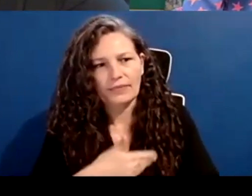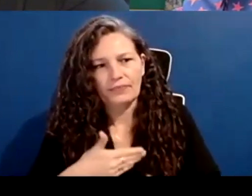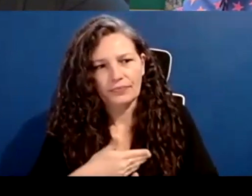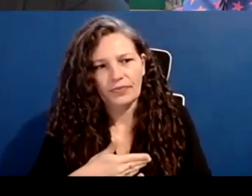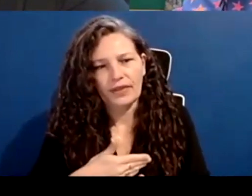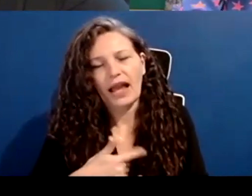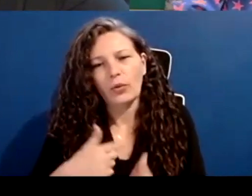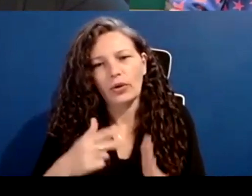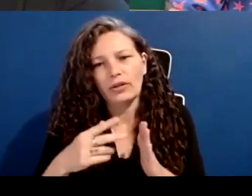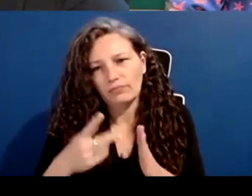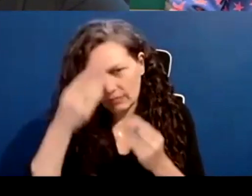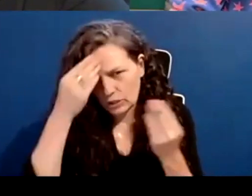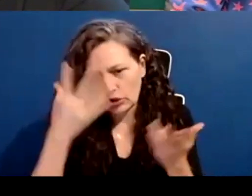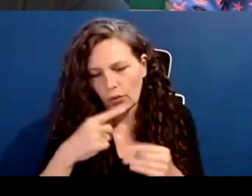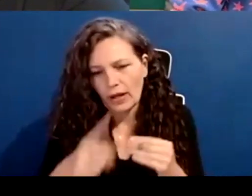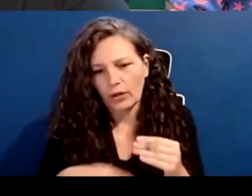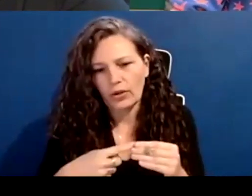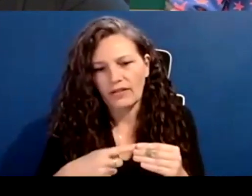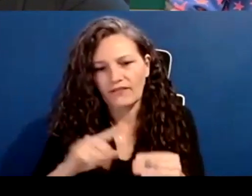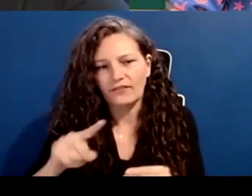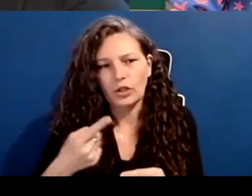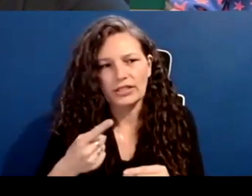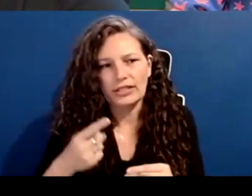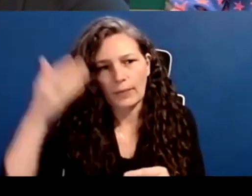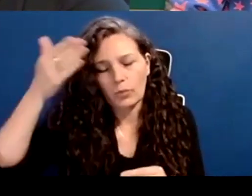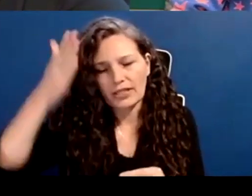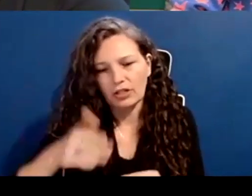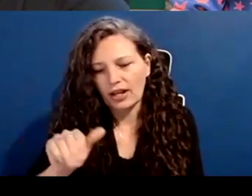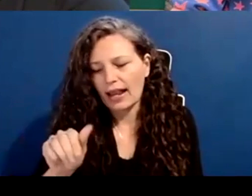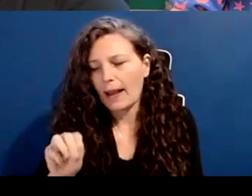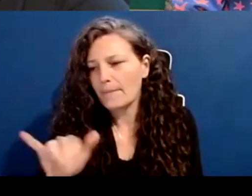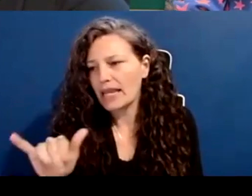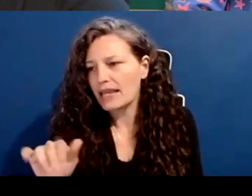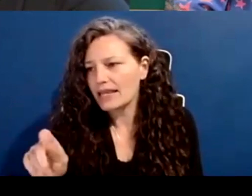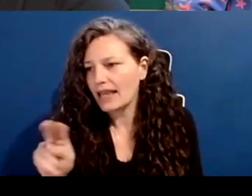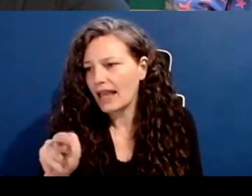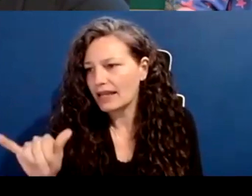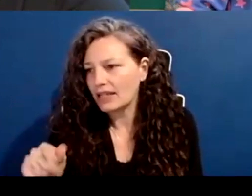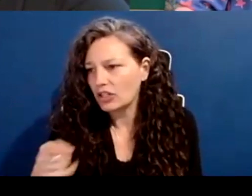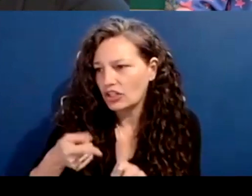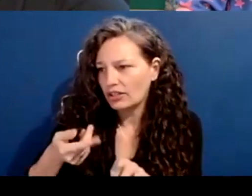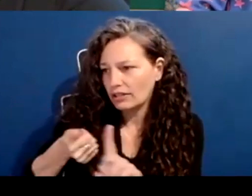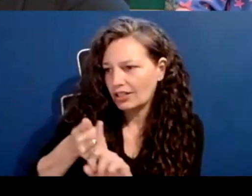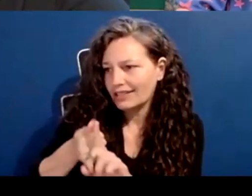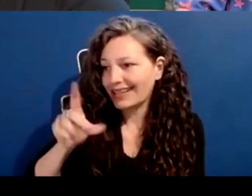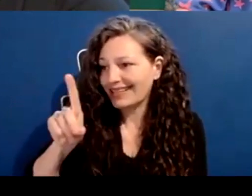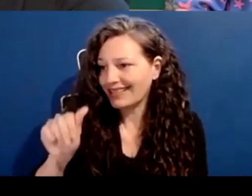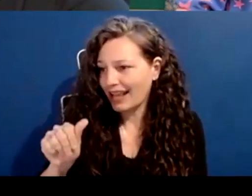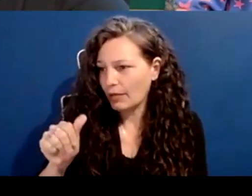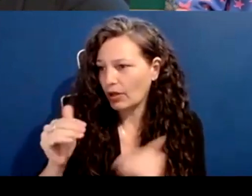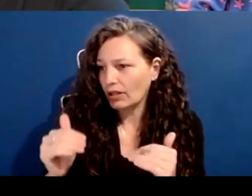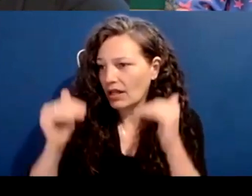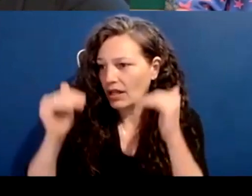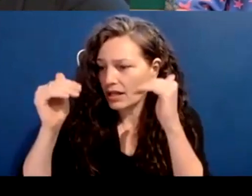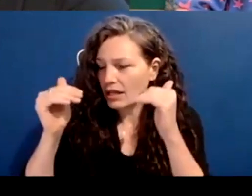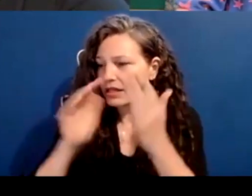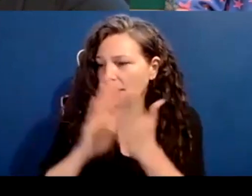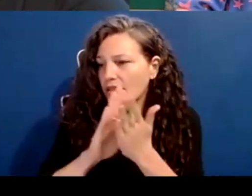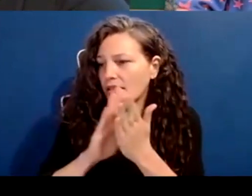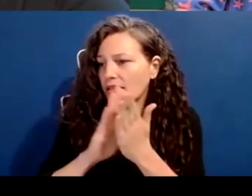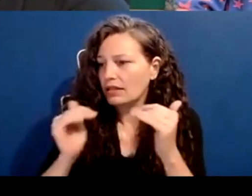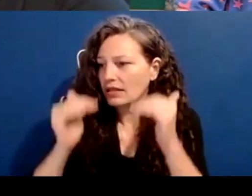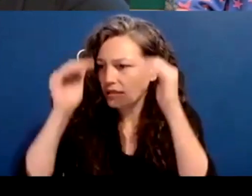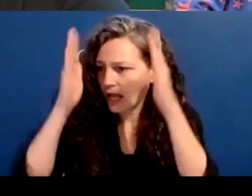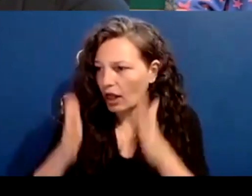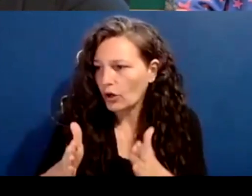presenter, Dr. Amy Kenny. Dr. Amy Kenny is a disabled scholar practitioner whose writing has